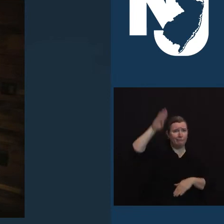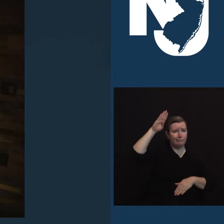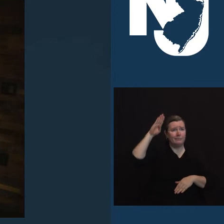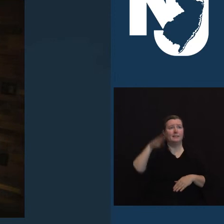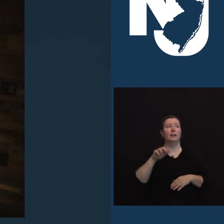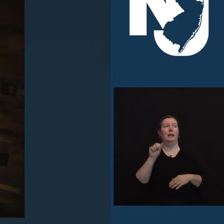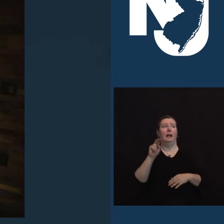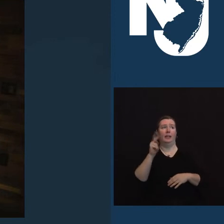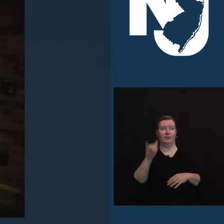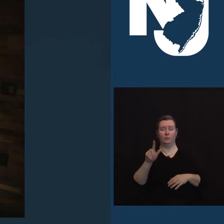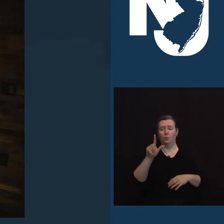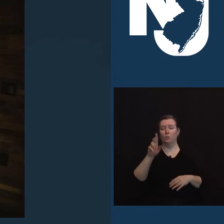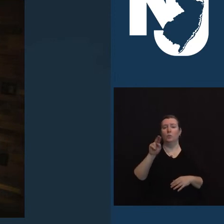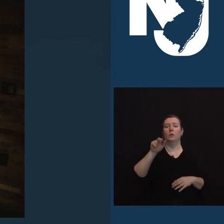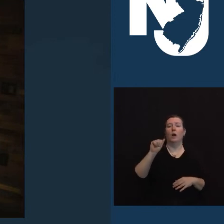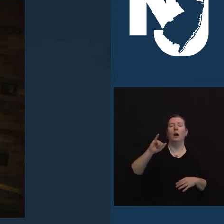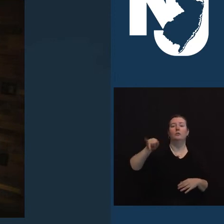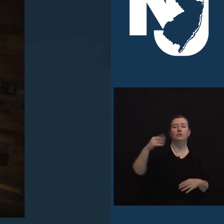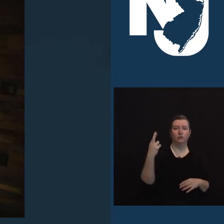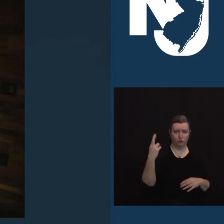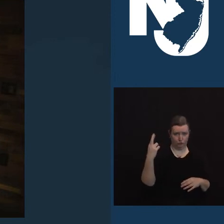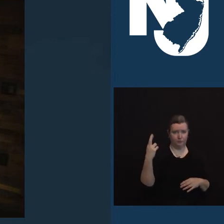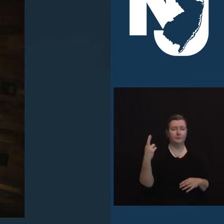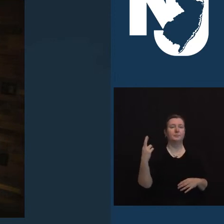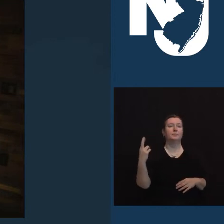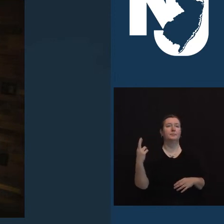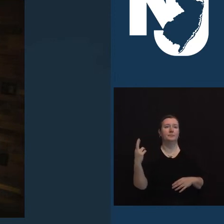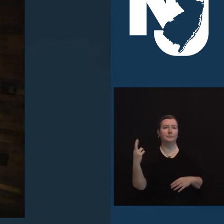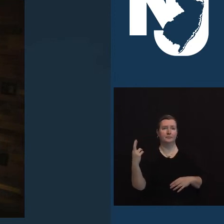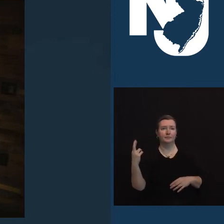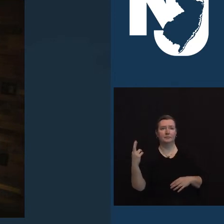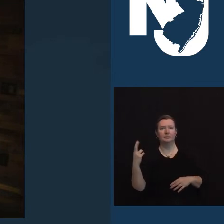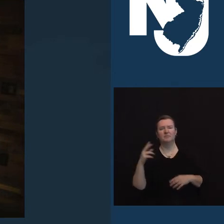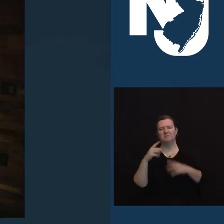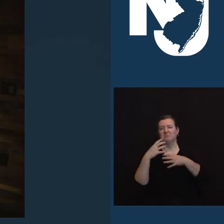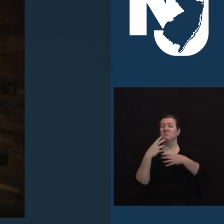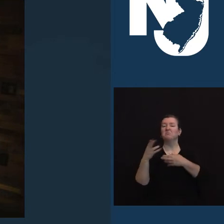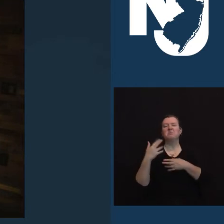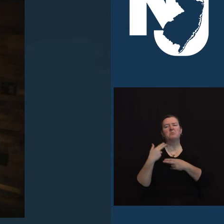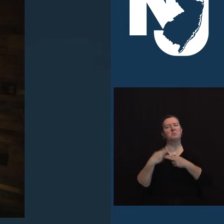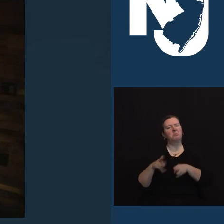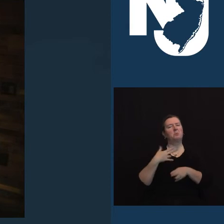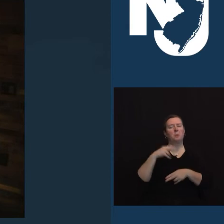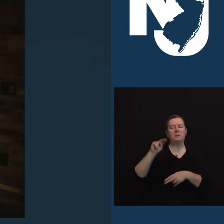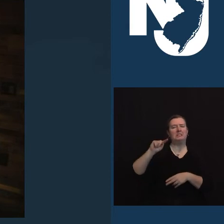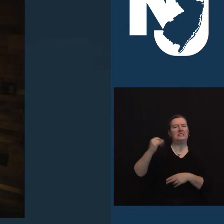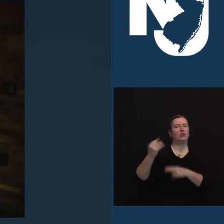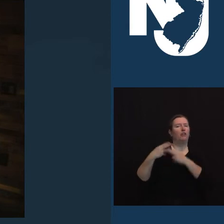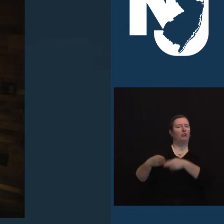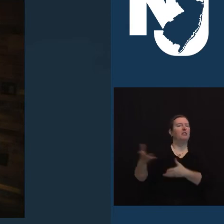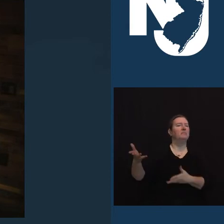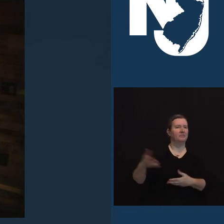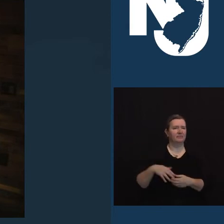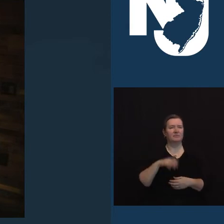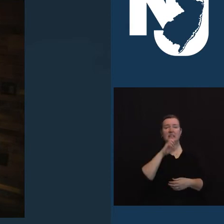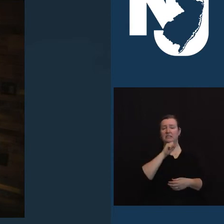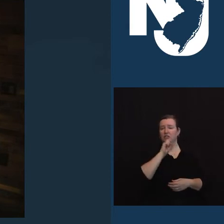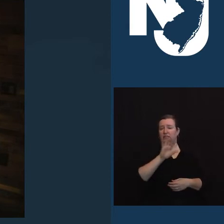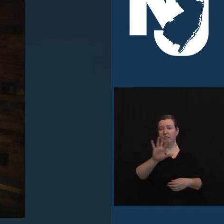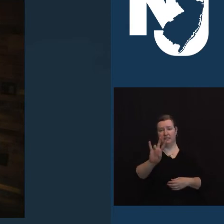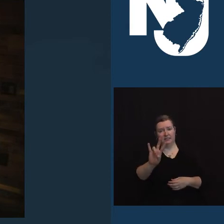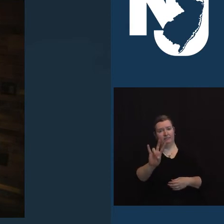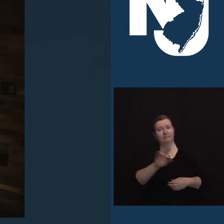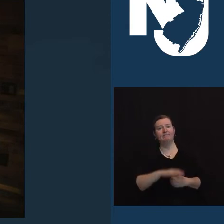many, if not most, as TJ. TJ was just 57 years old. TJ served as